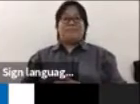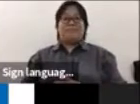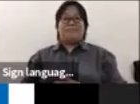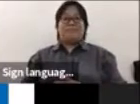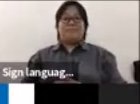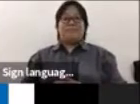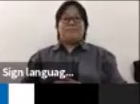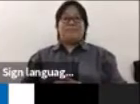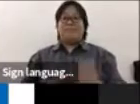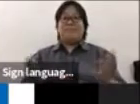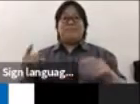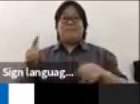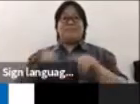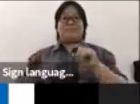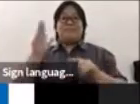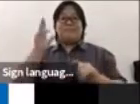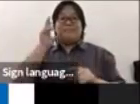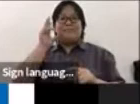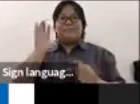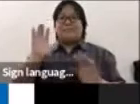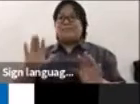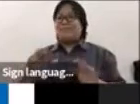We cannot hear you, Han.